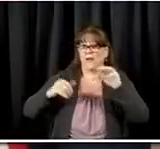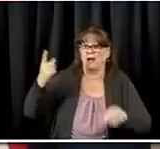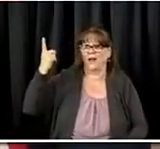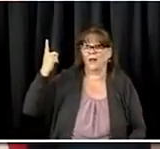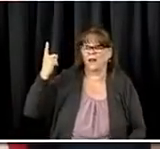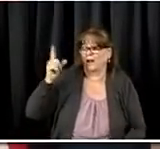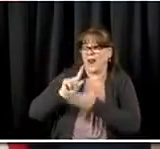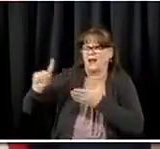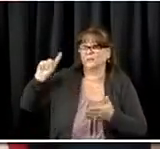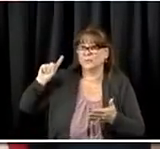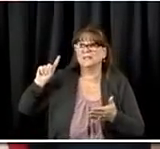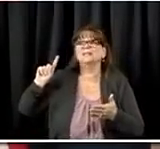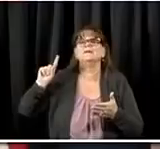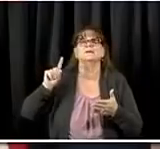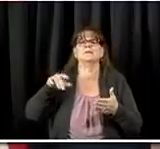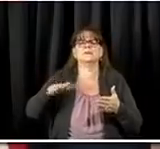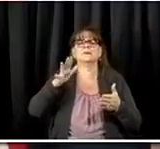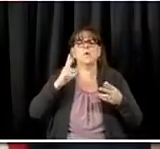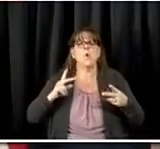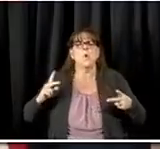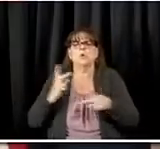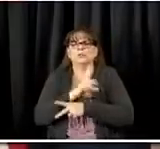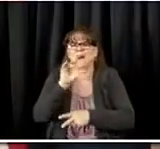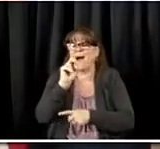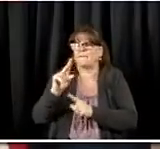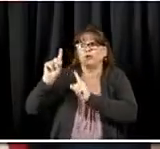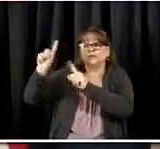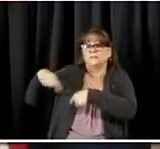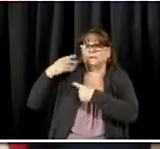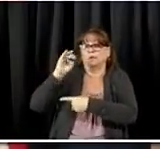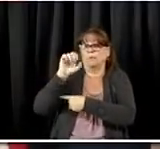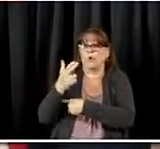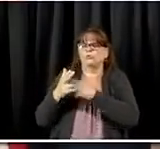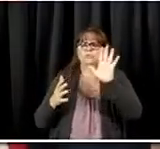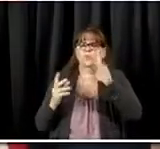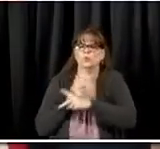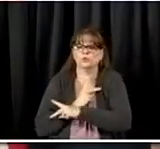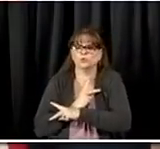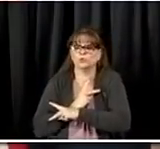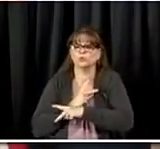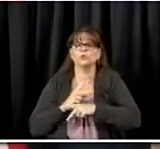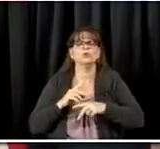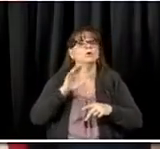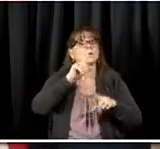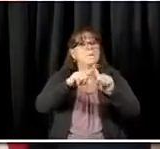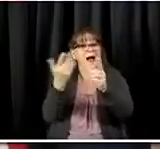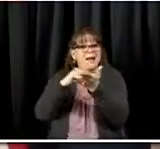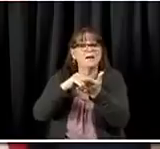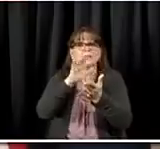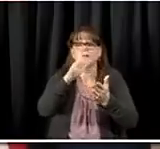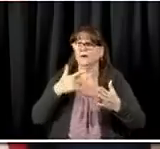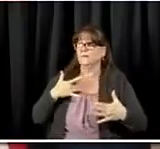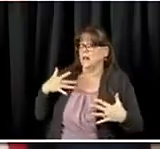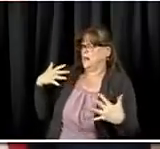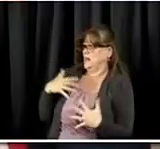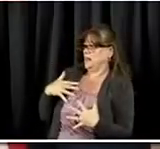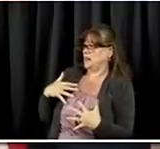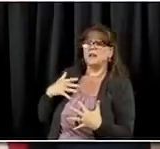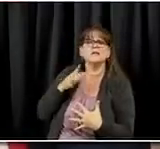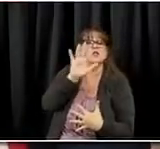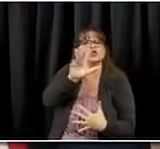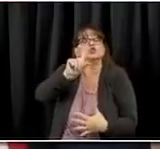Coloradans that we've ever had. So not a time to be fearful, but a time to be very cautious, because if you encounter,